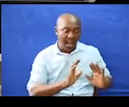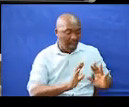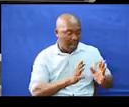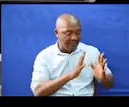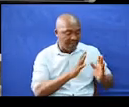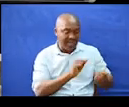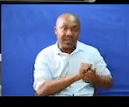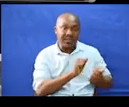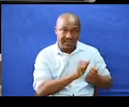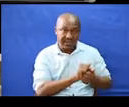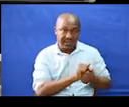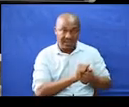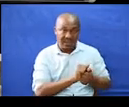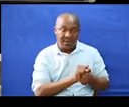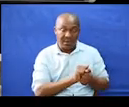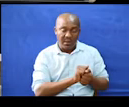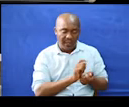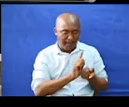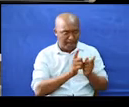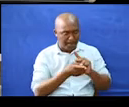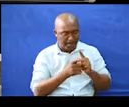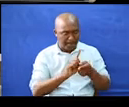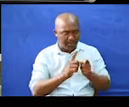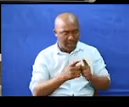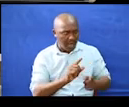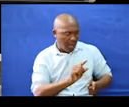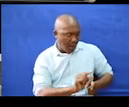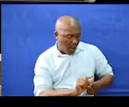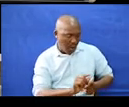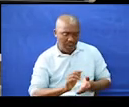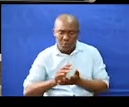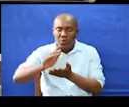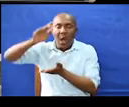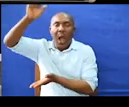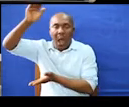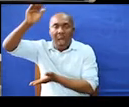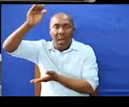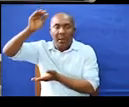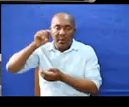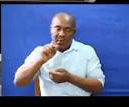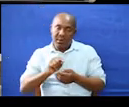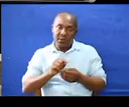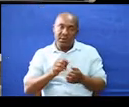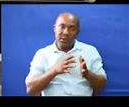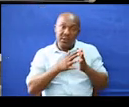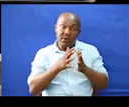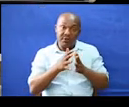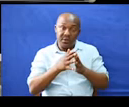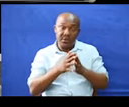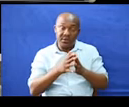lower organisms to higher organisms. And this definition is